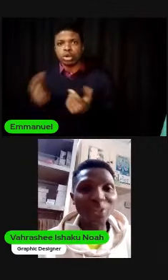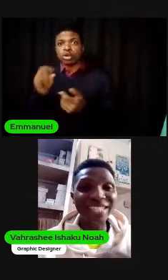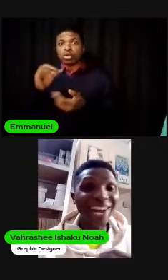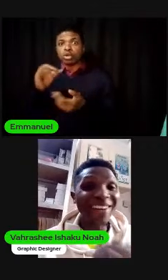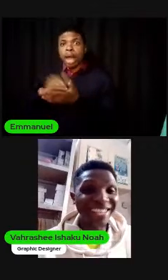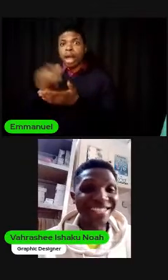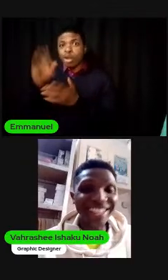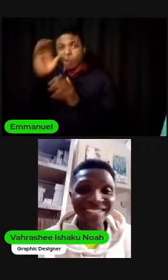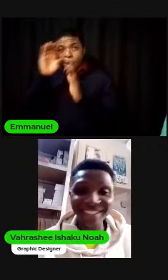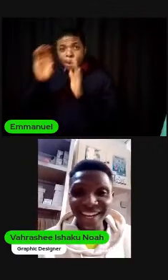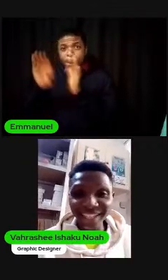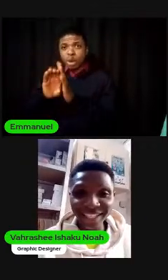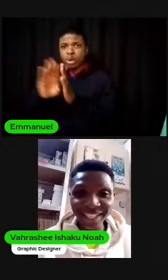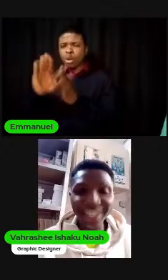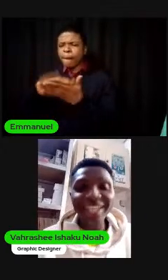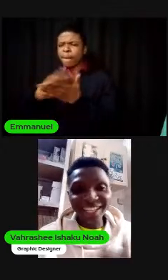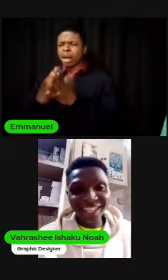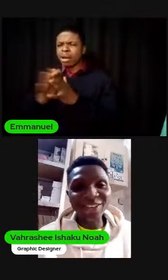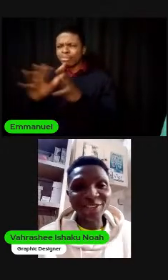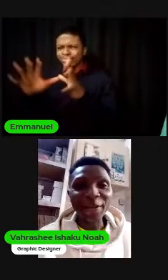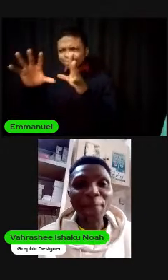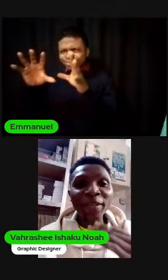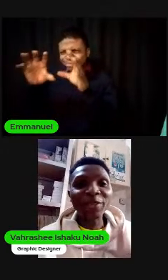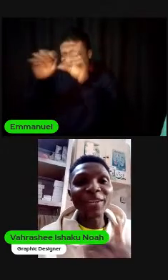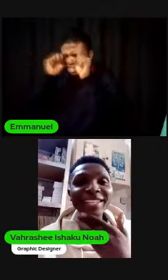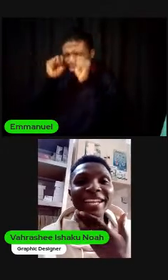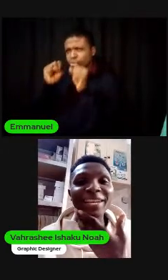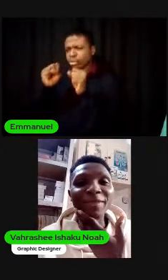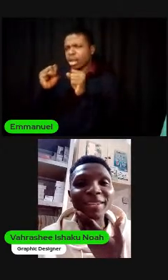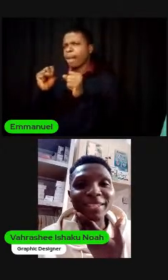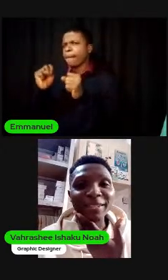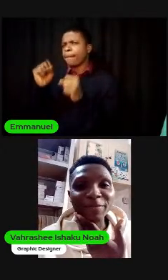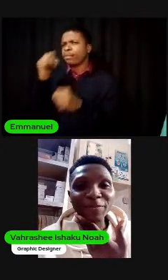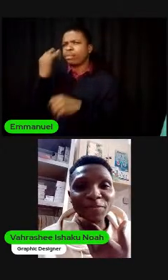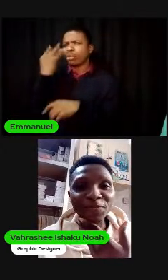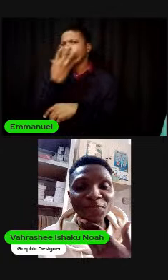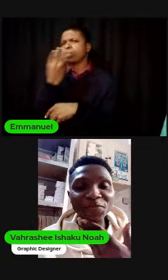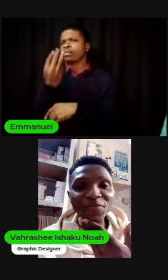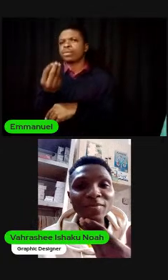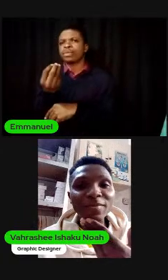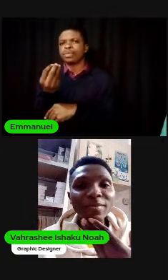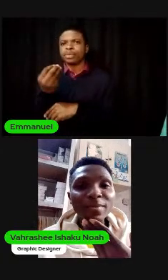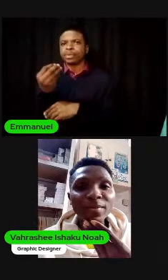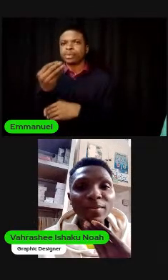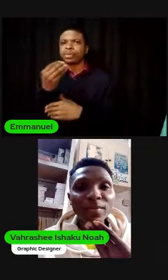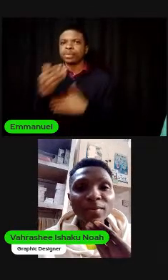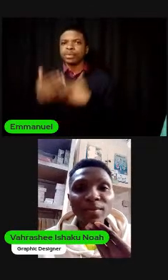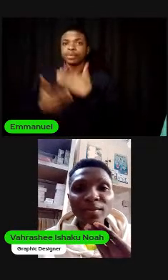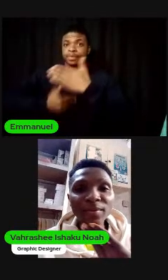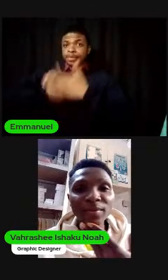message with our designs, right? Good. So next slide, please.